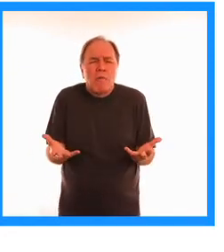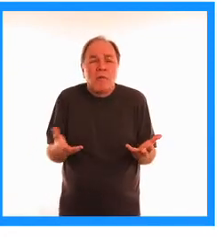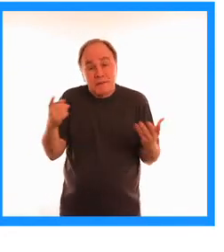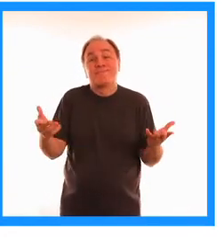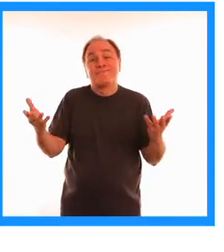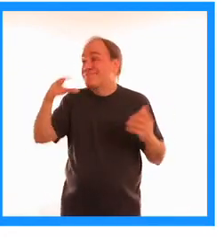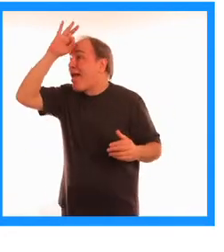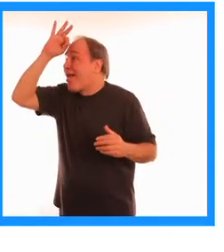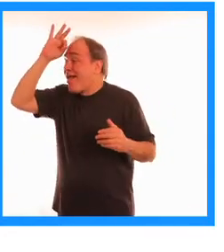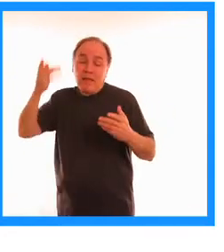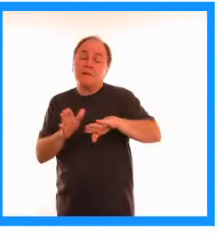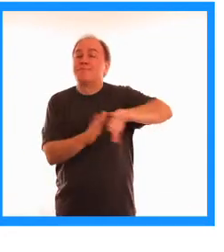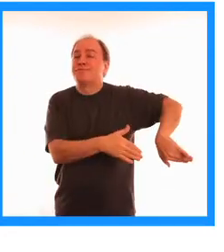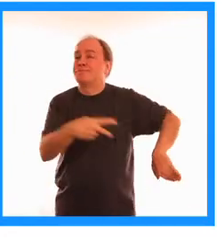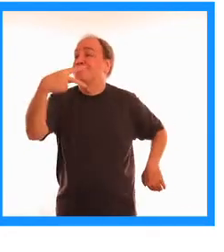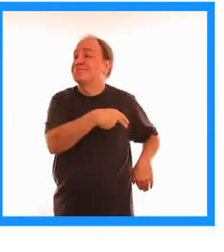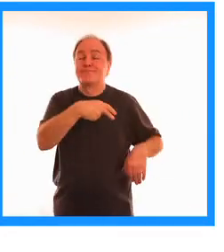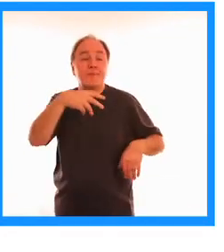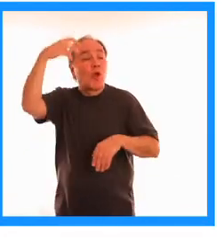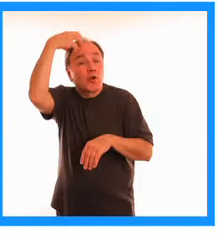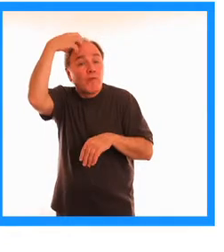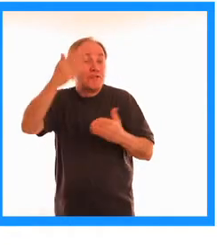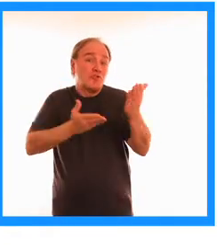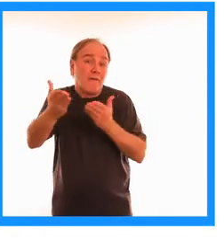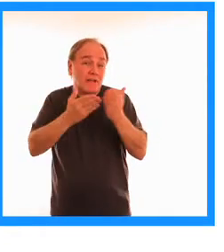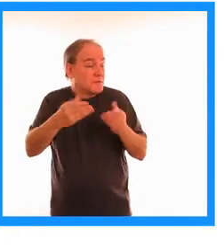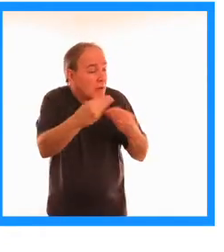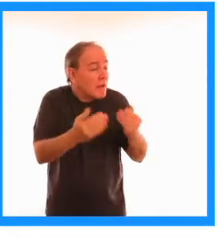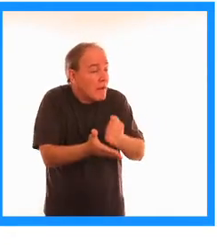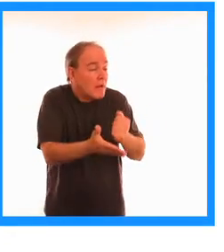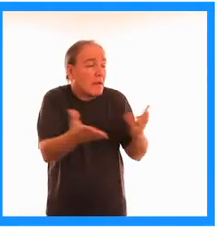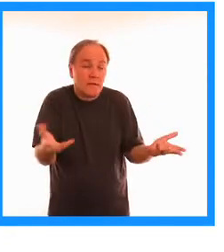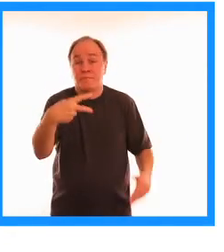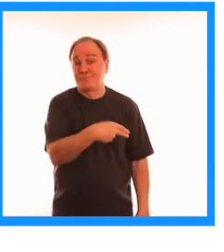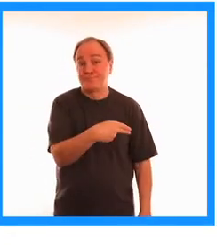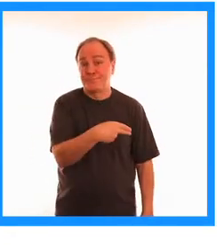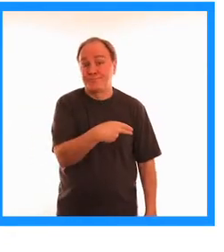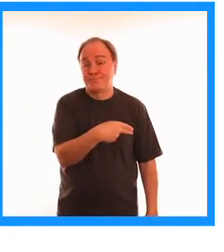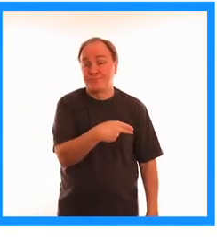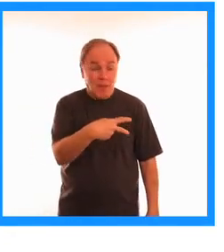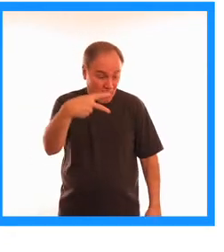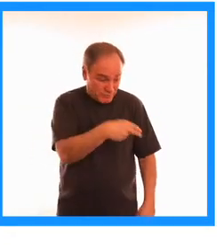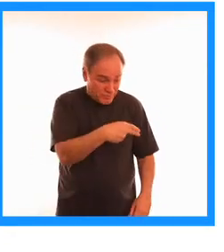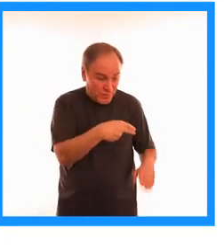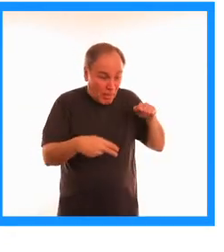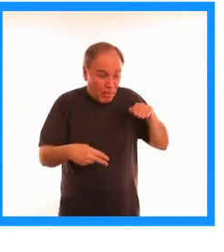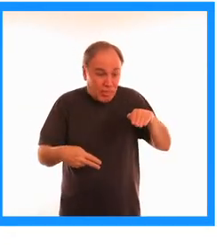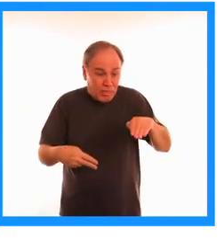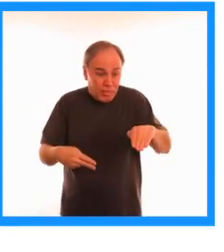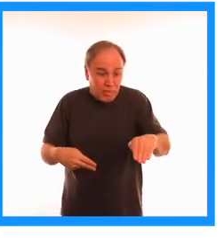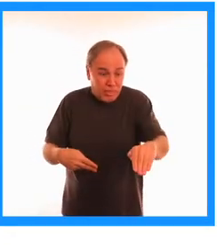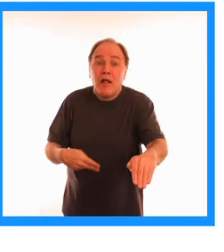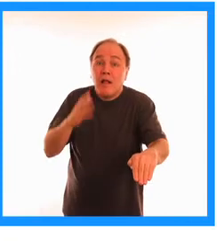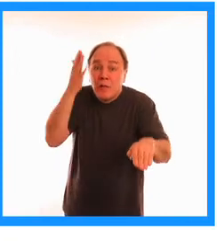children can learn and play together. Inclusion benefits everyone. To continue with the example of education, ramps and wide doorways